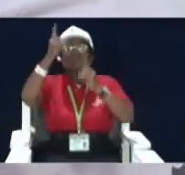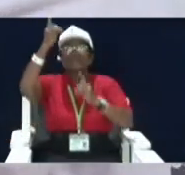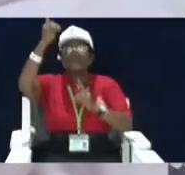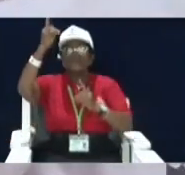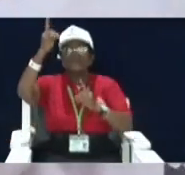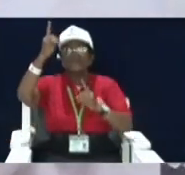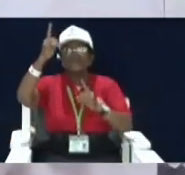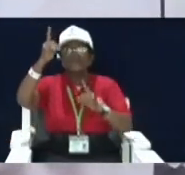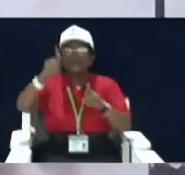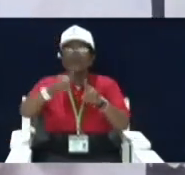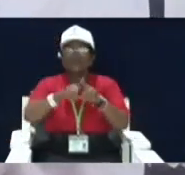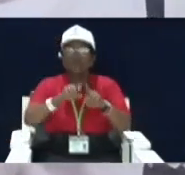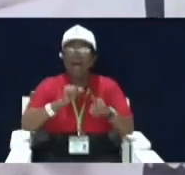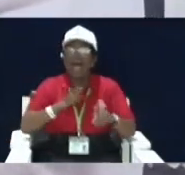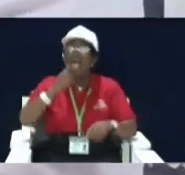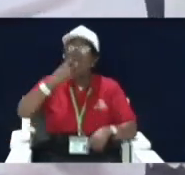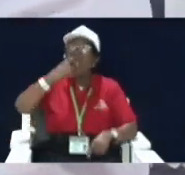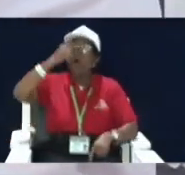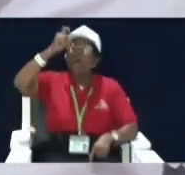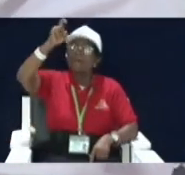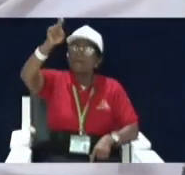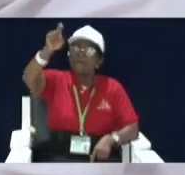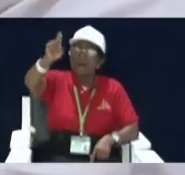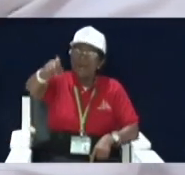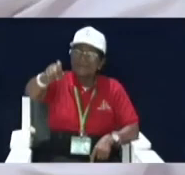And so I decree